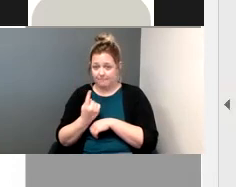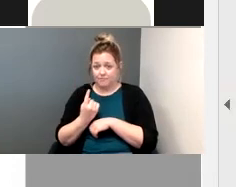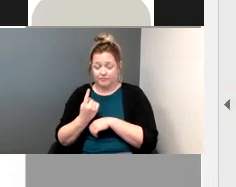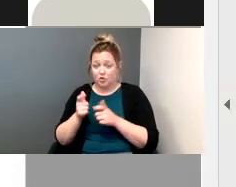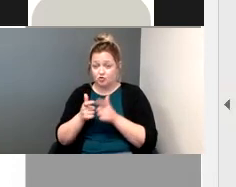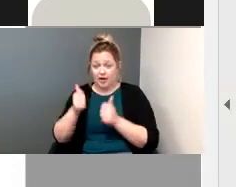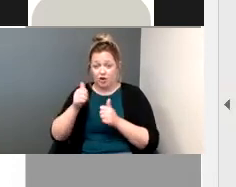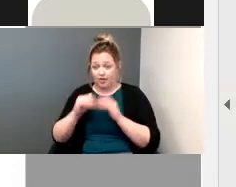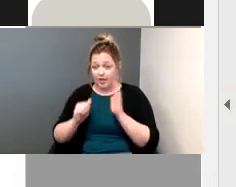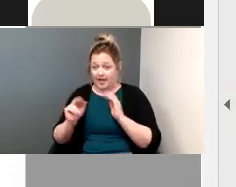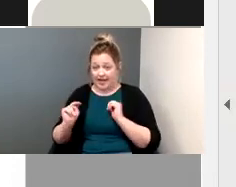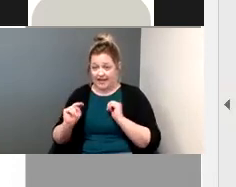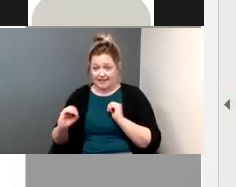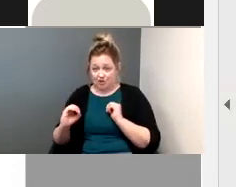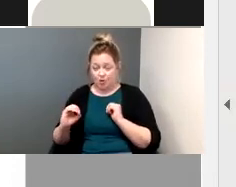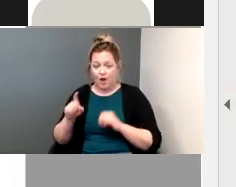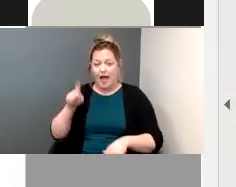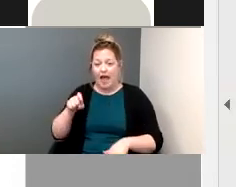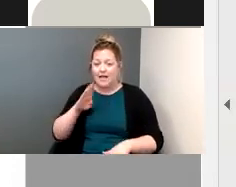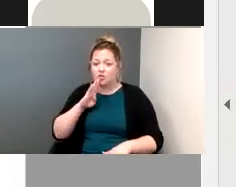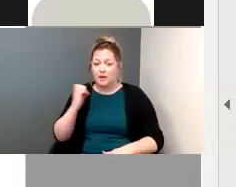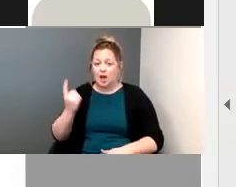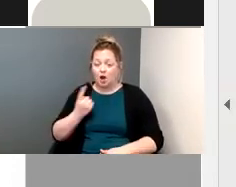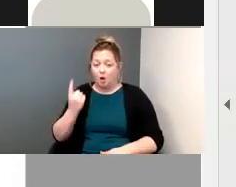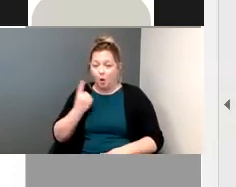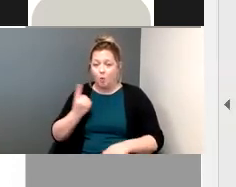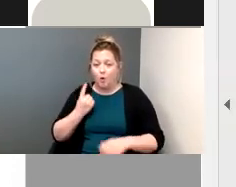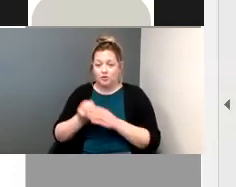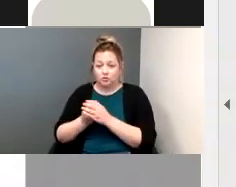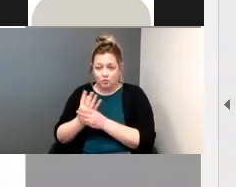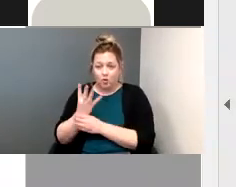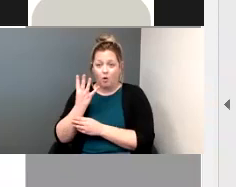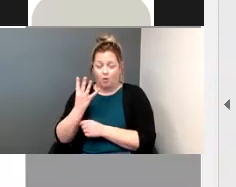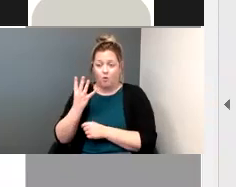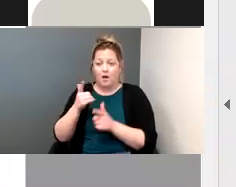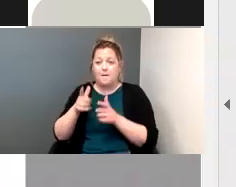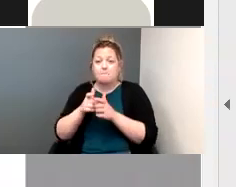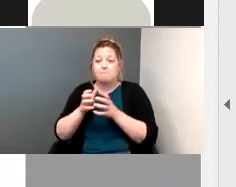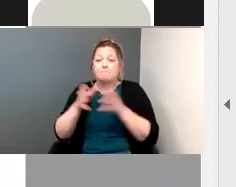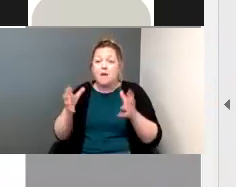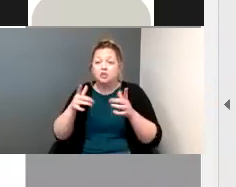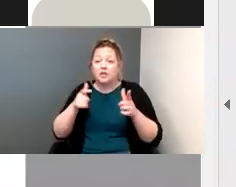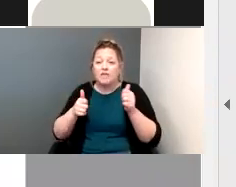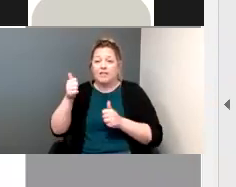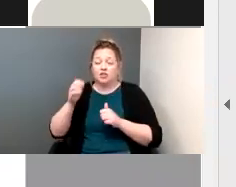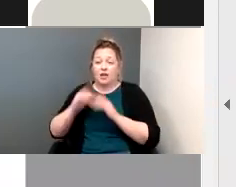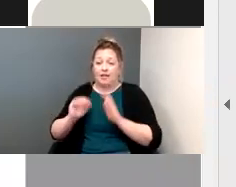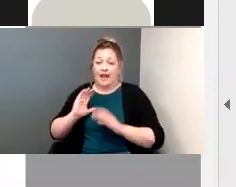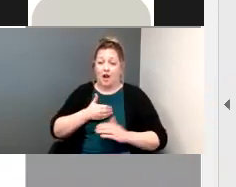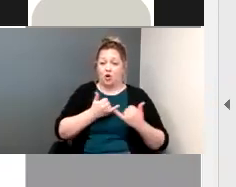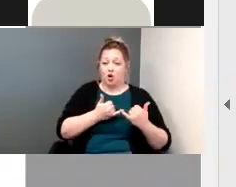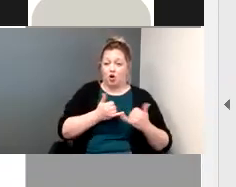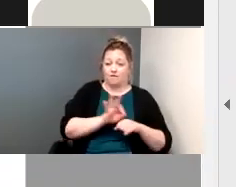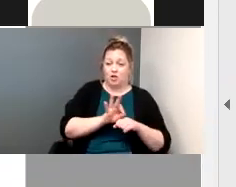be always grow. It has to always grow much faster than our current function. So essentially, f of